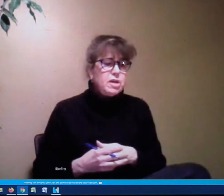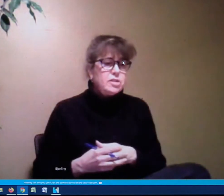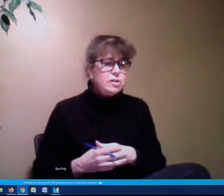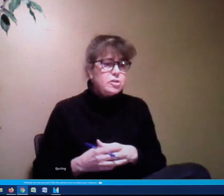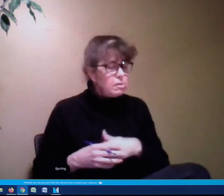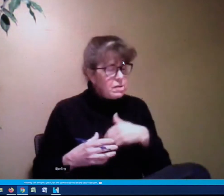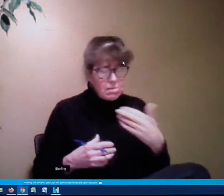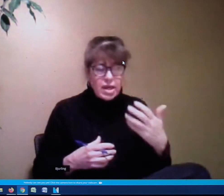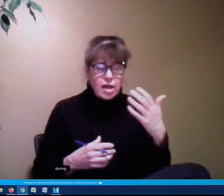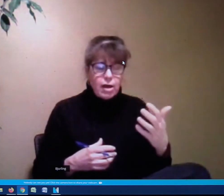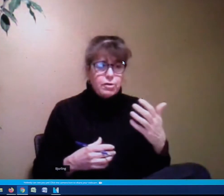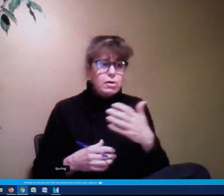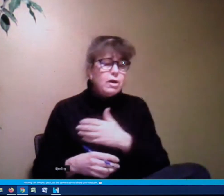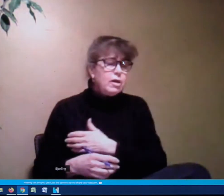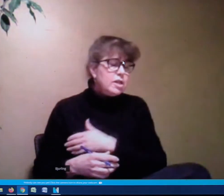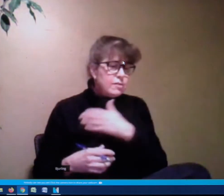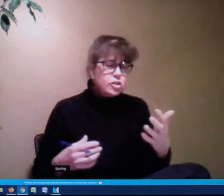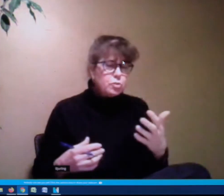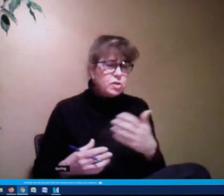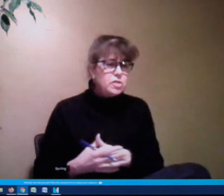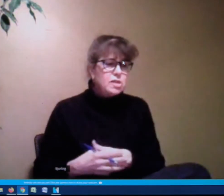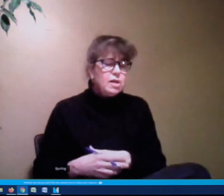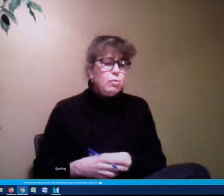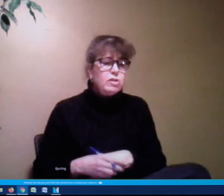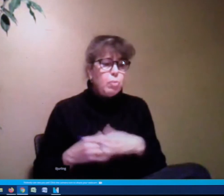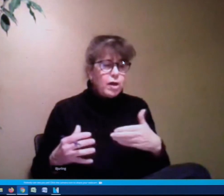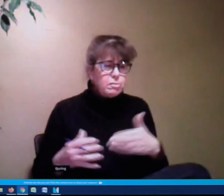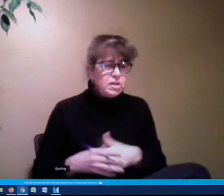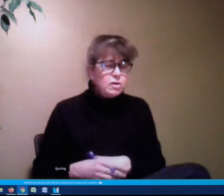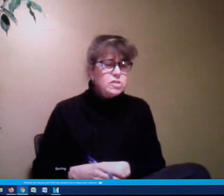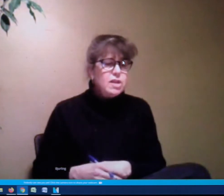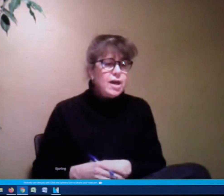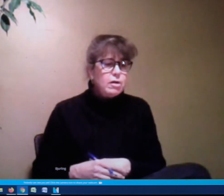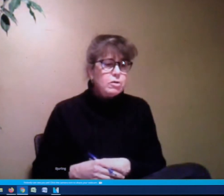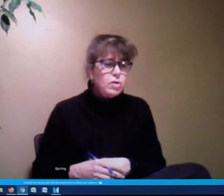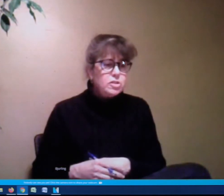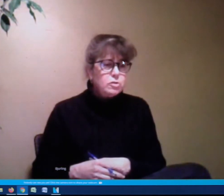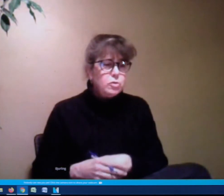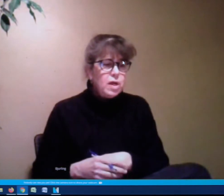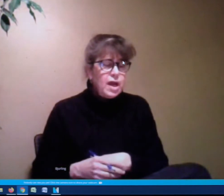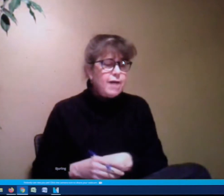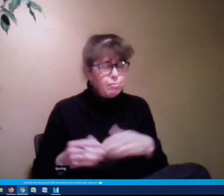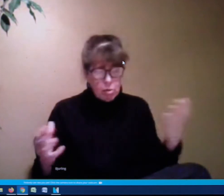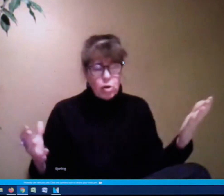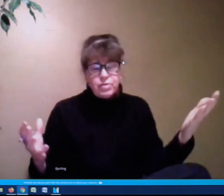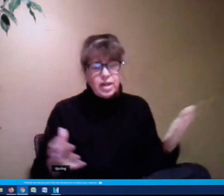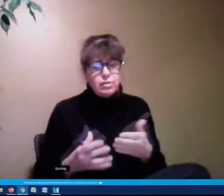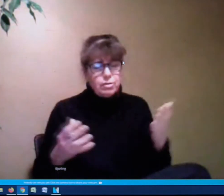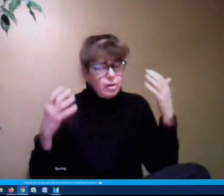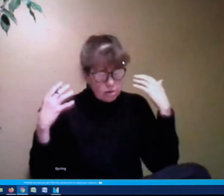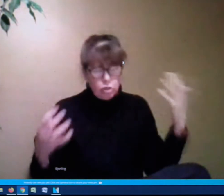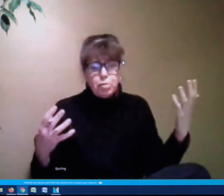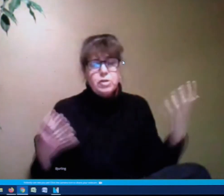windfall, because there's going to be many other individuals with water meters that are going to have